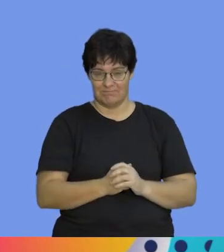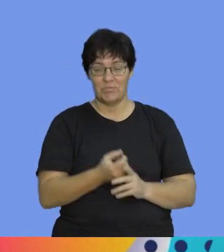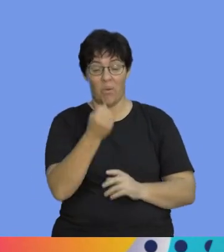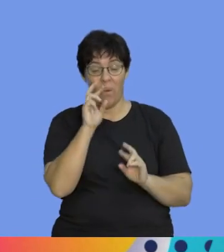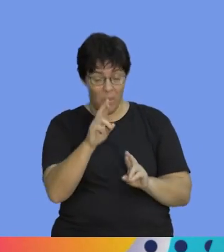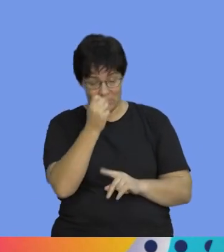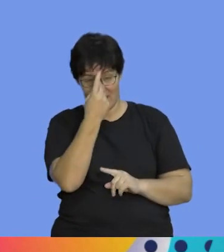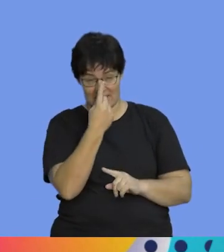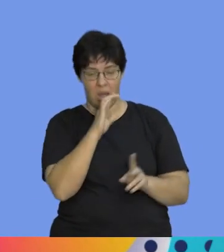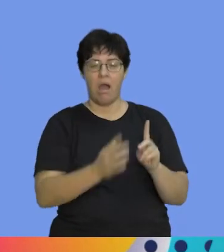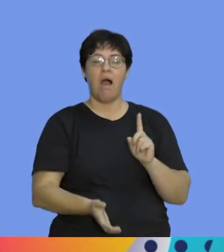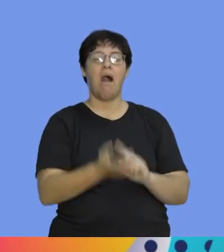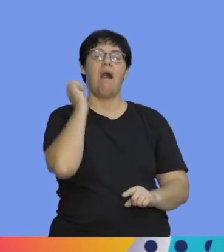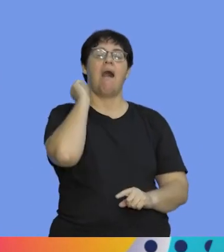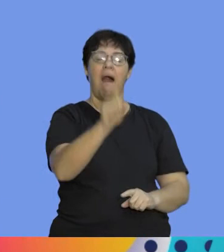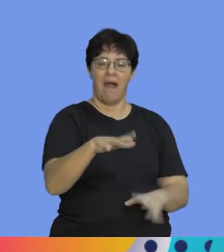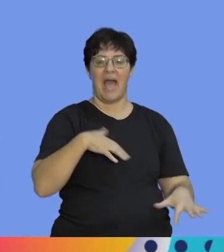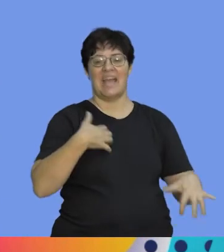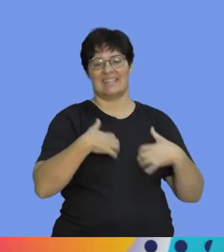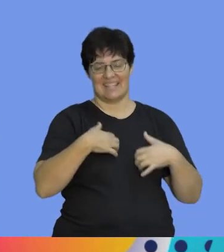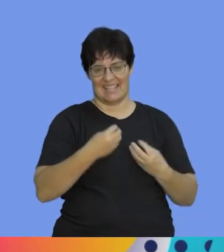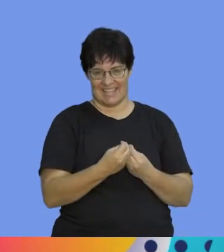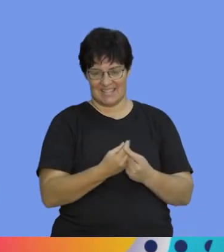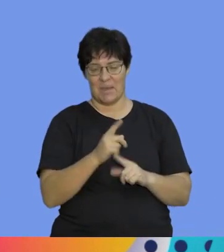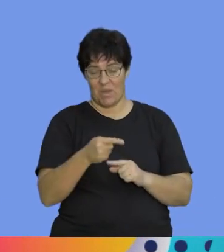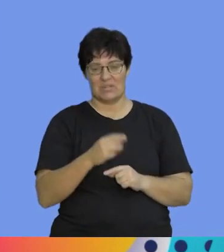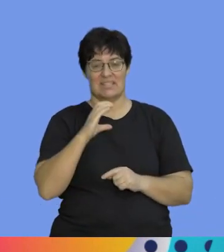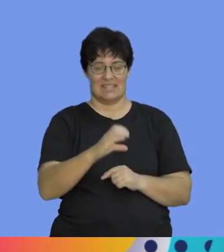together. Hopefully it made a lot of sense, and we've discovered some of the very